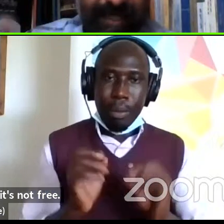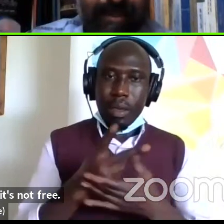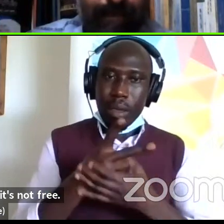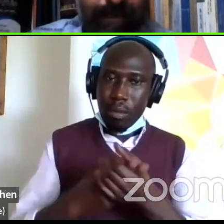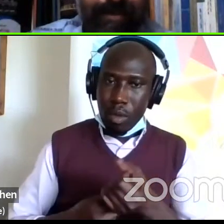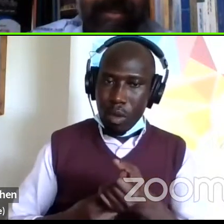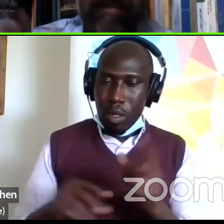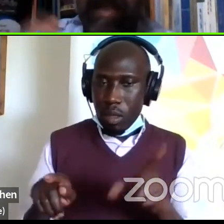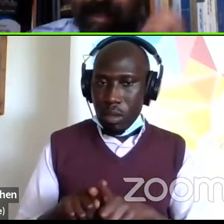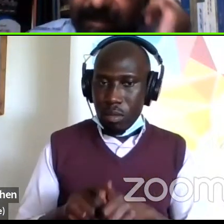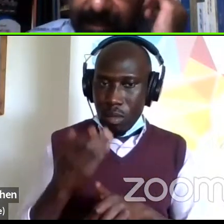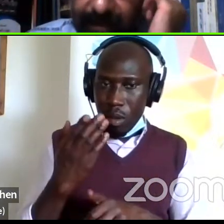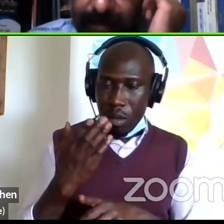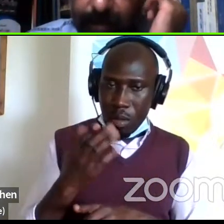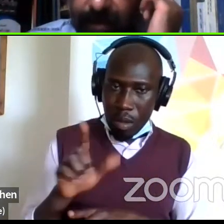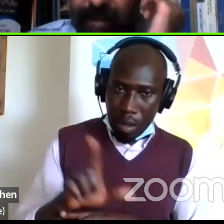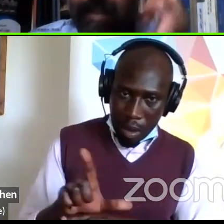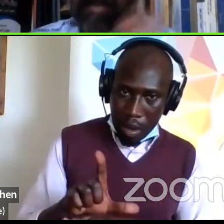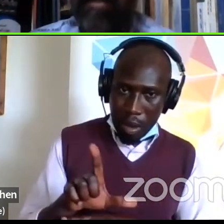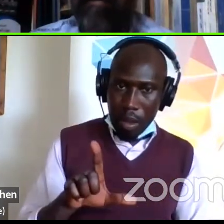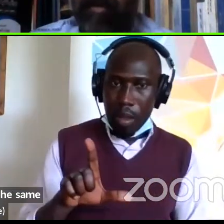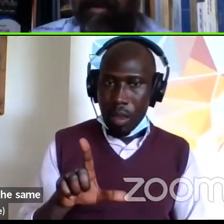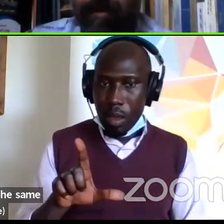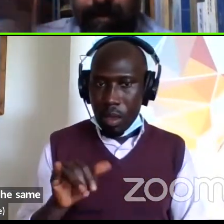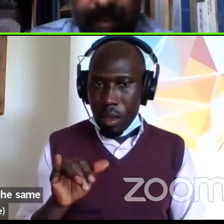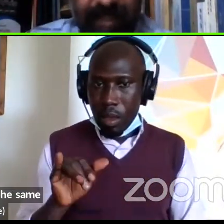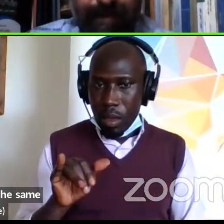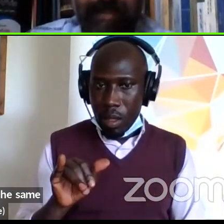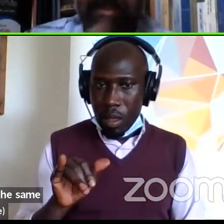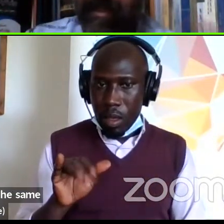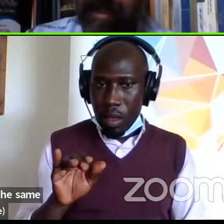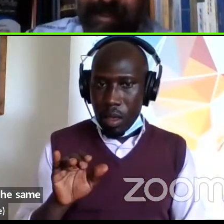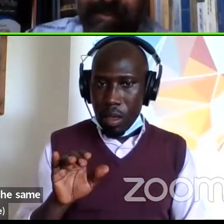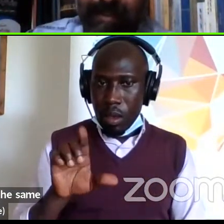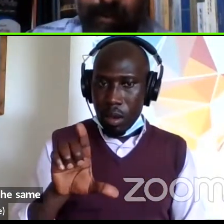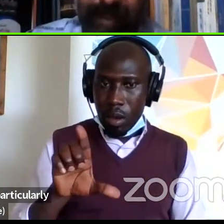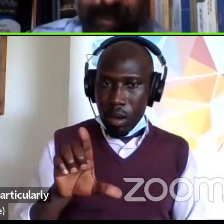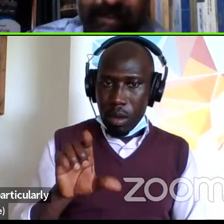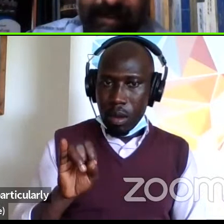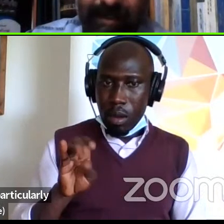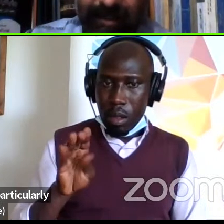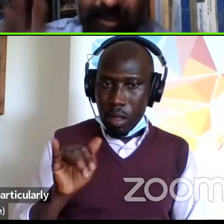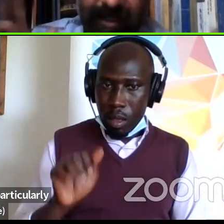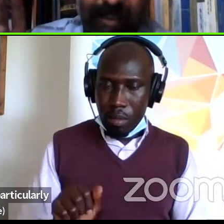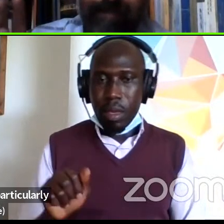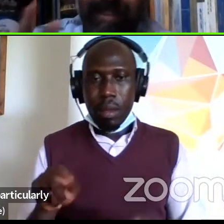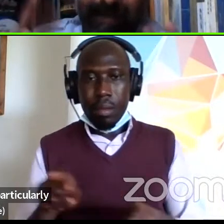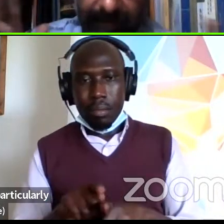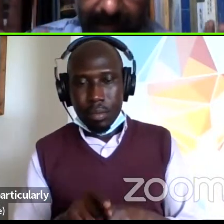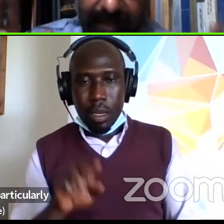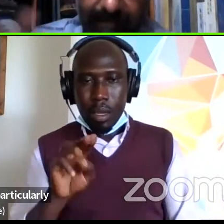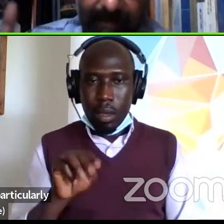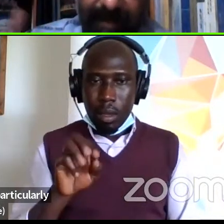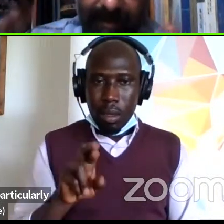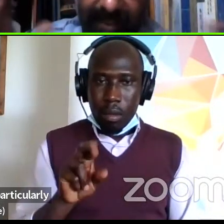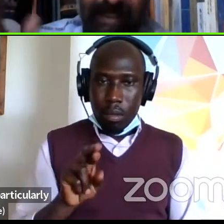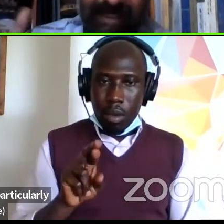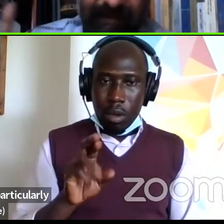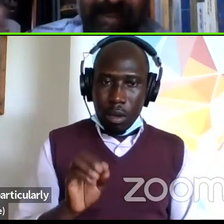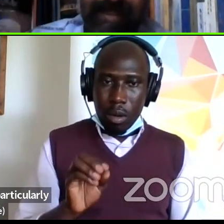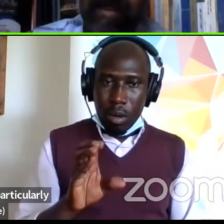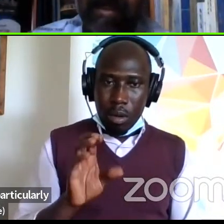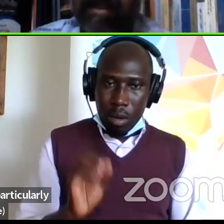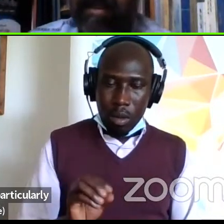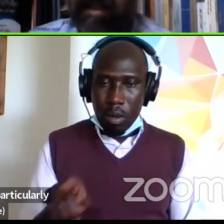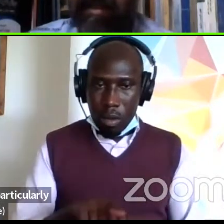Sudan is the same in both. Libya is the same in both. Morocco is partially in human rights in general, and free, as far